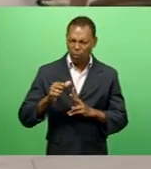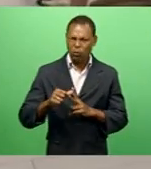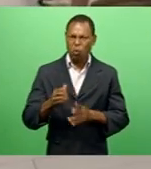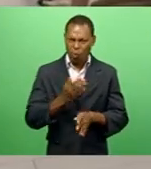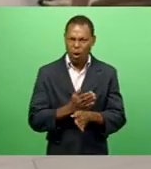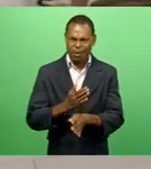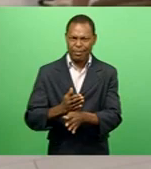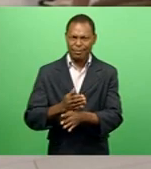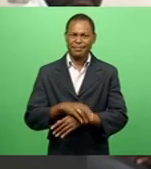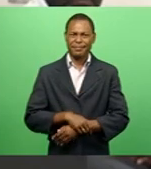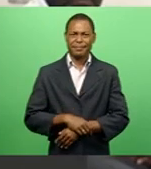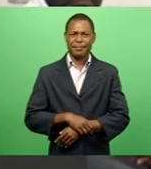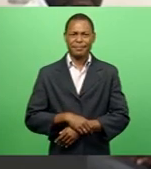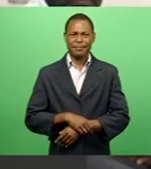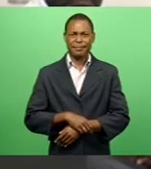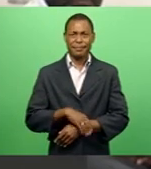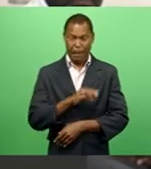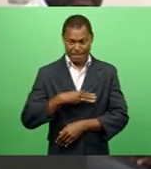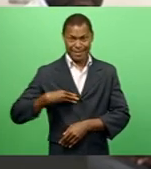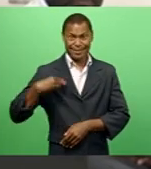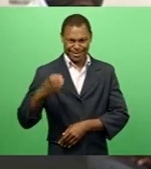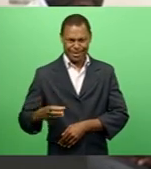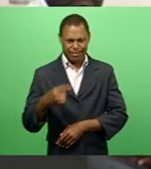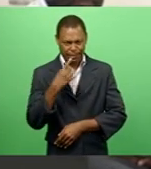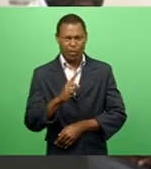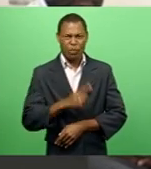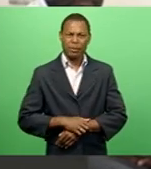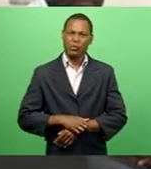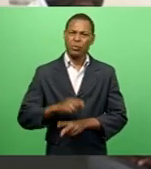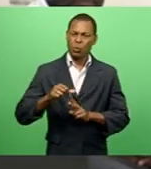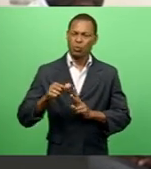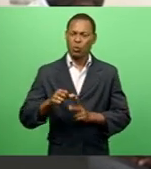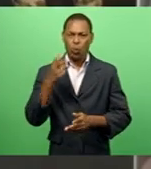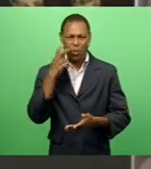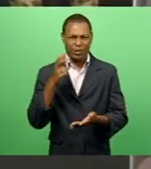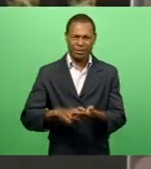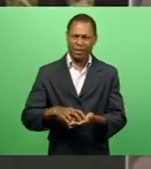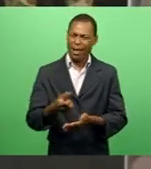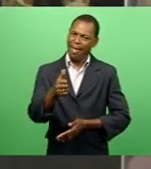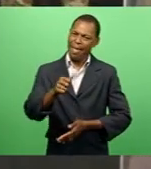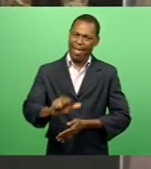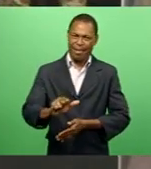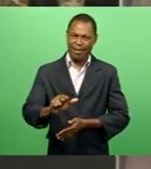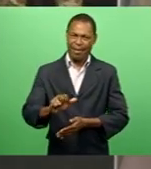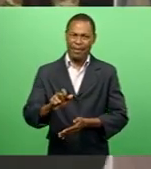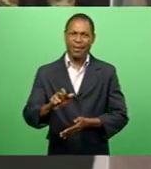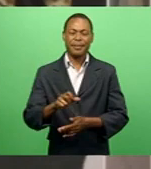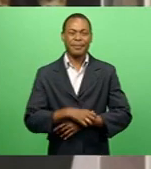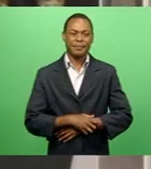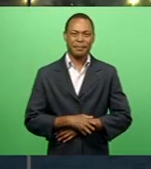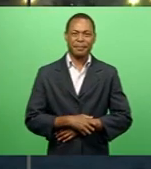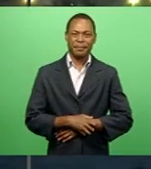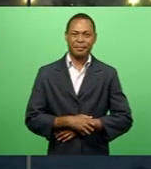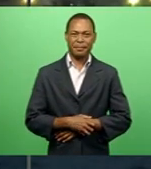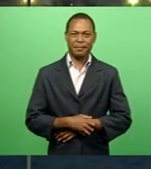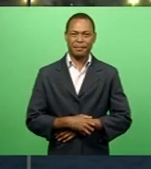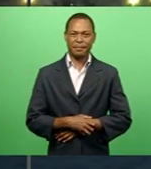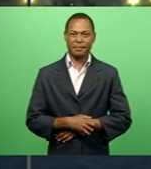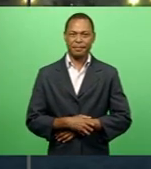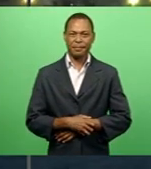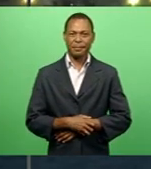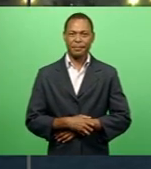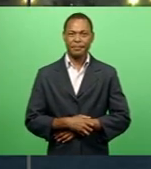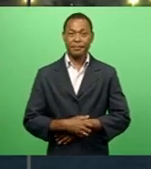Waganambete says they will also need to register anyone getting vaccinated. Felipe Naikaso, FBC News.